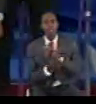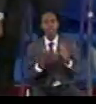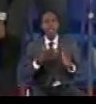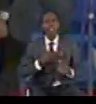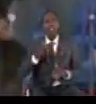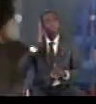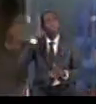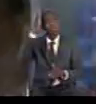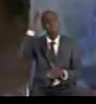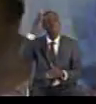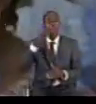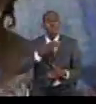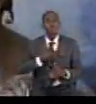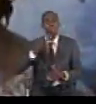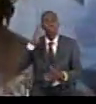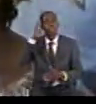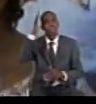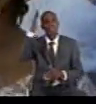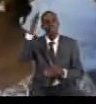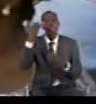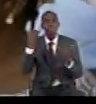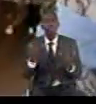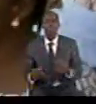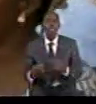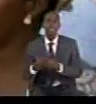my destiny.